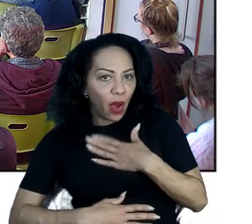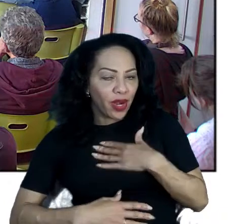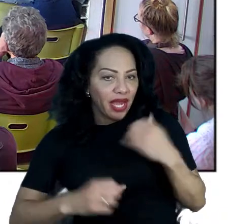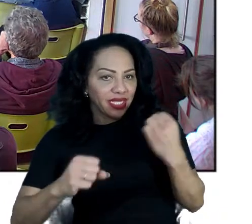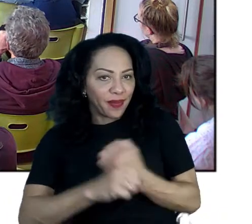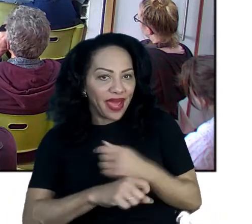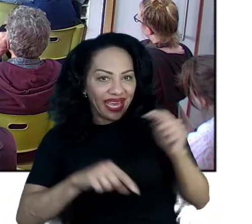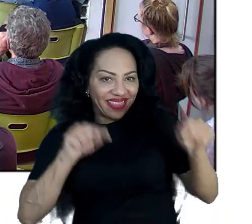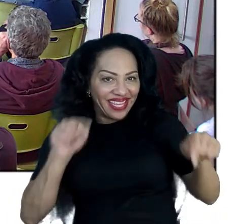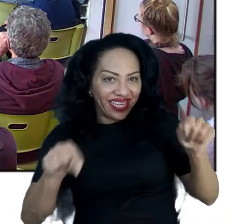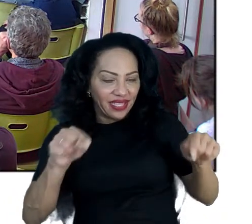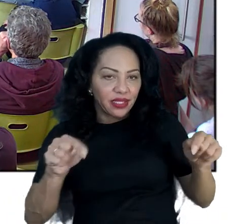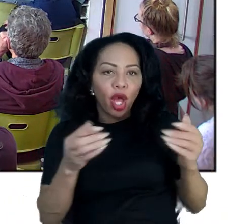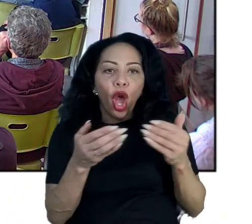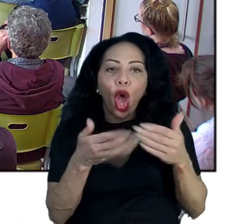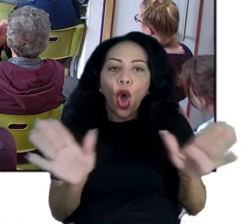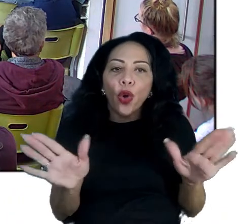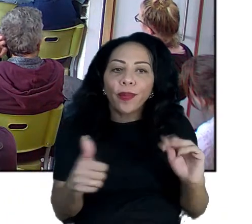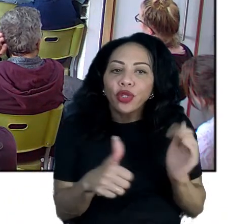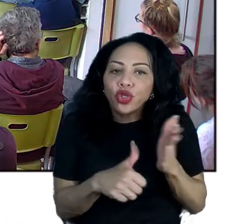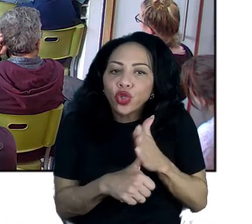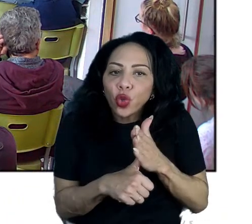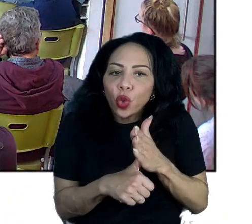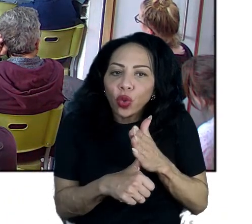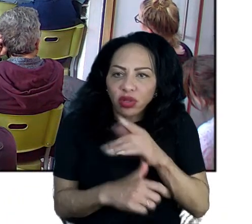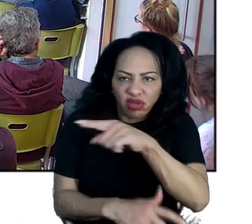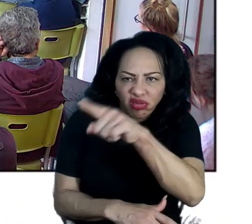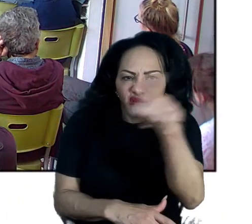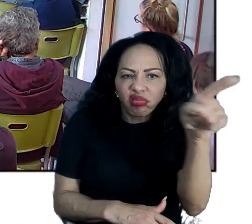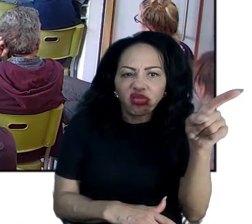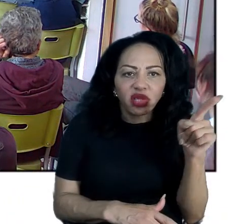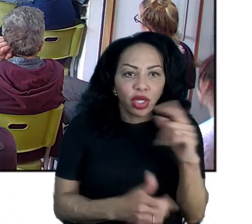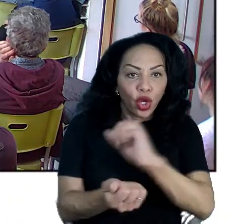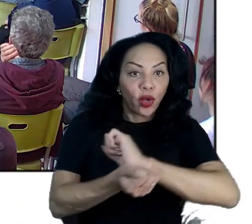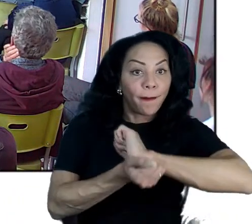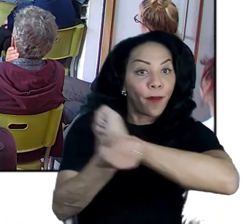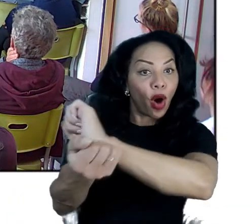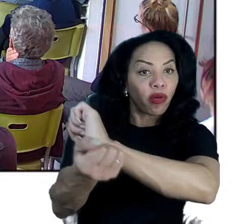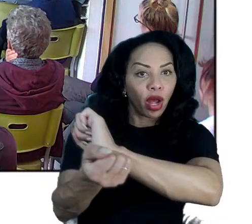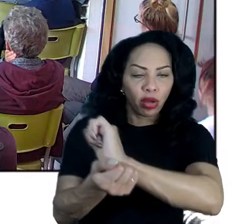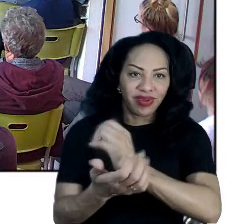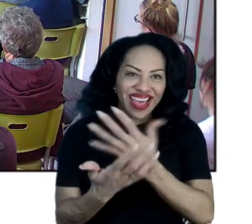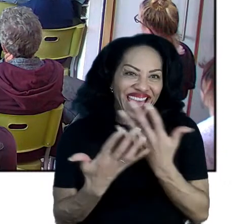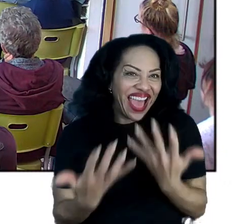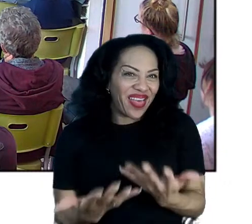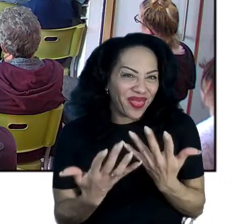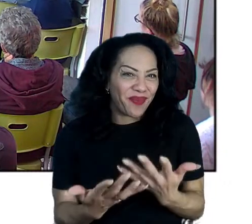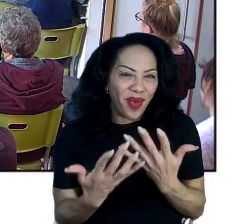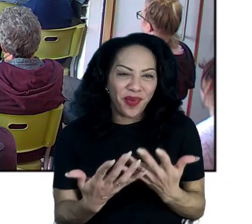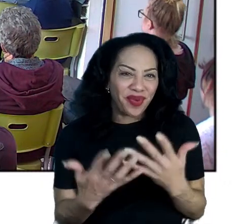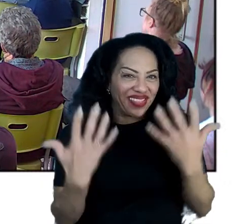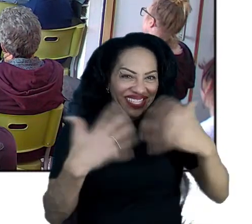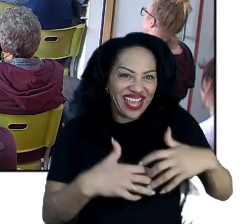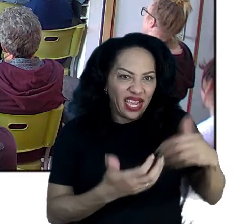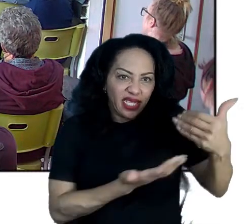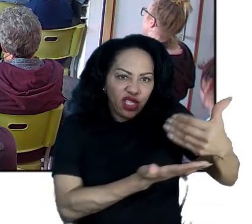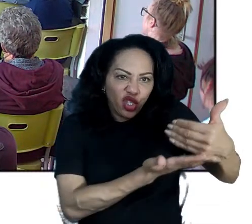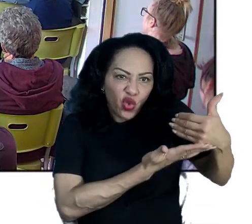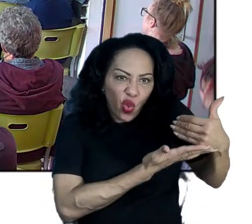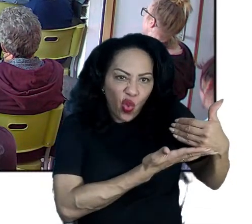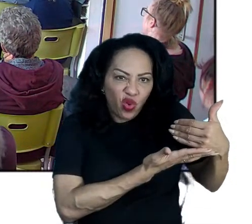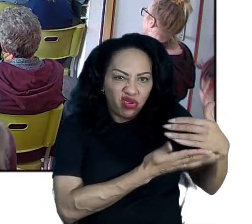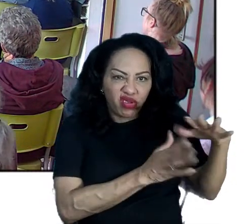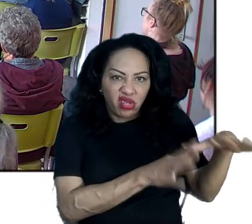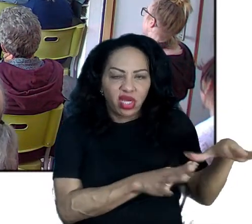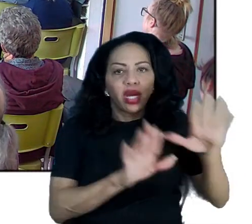we don't know where that could live. At the moment, we're kind of storing it in different places. But I've also got to write my